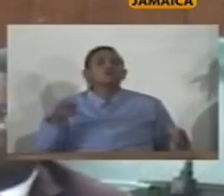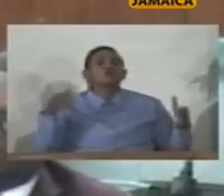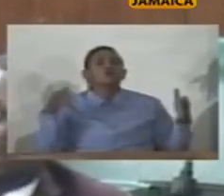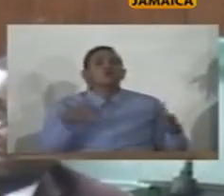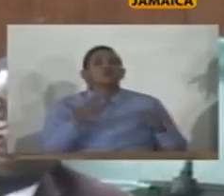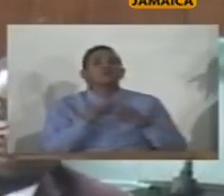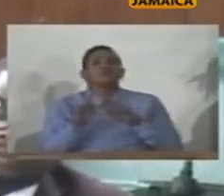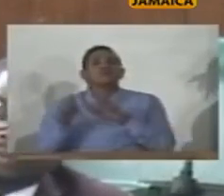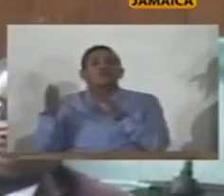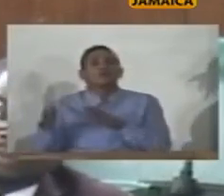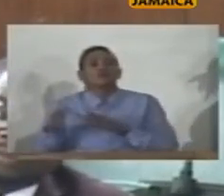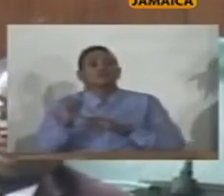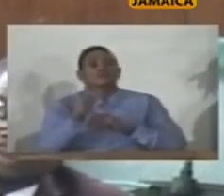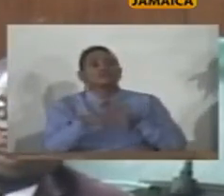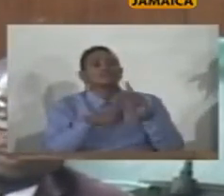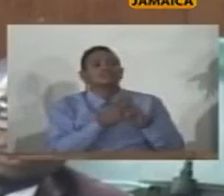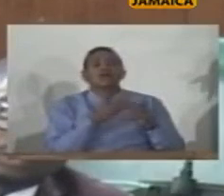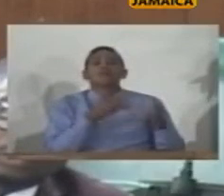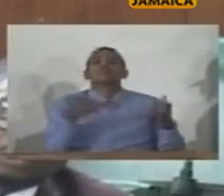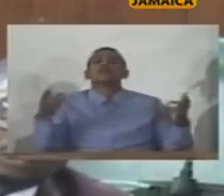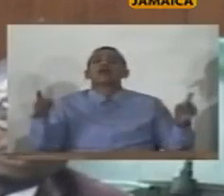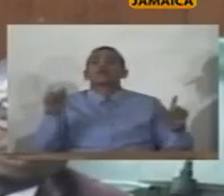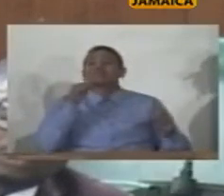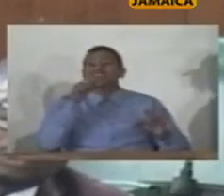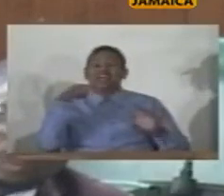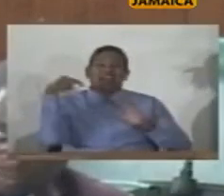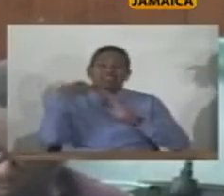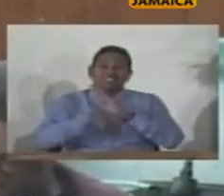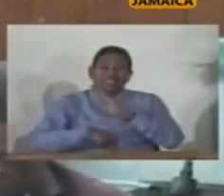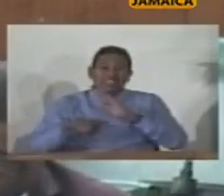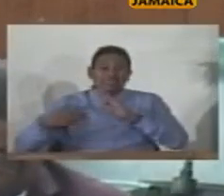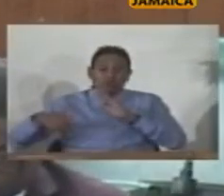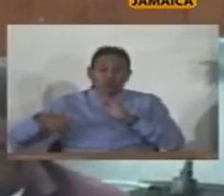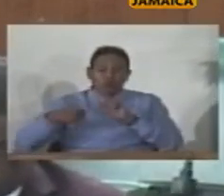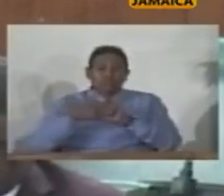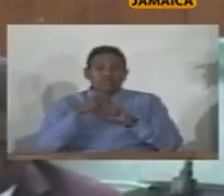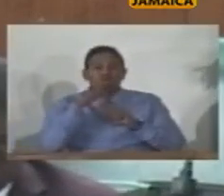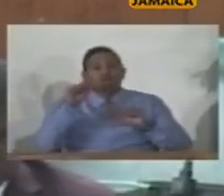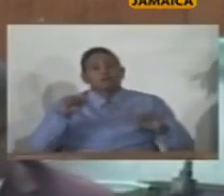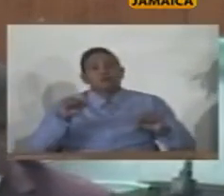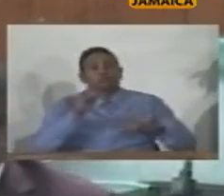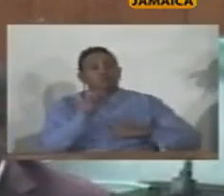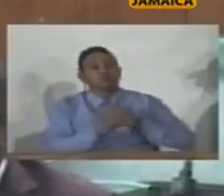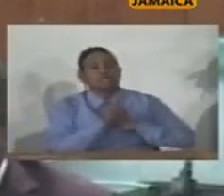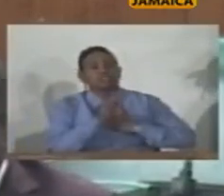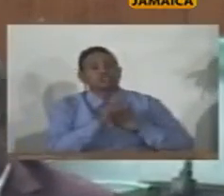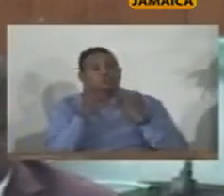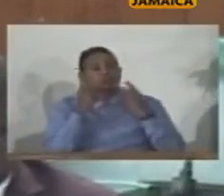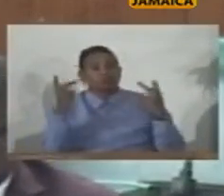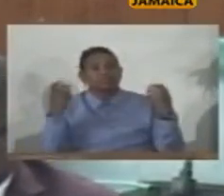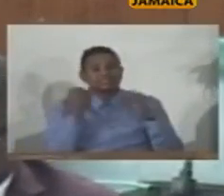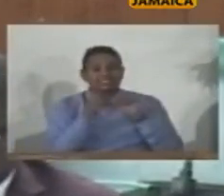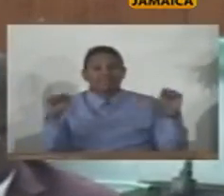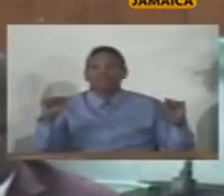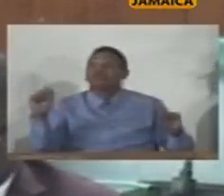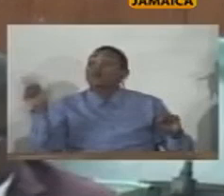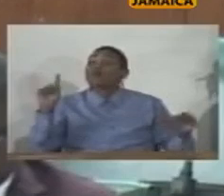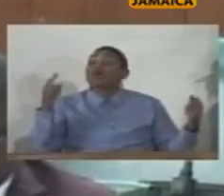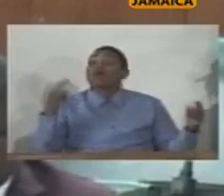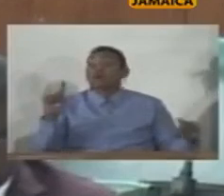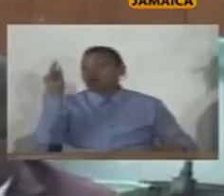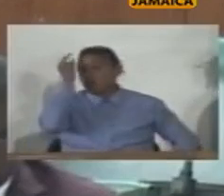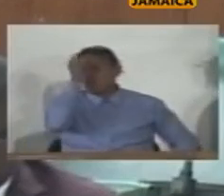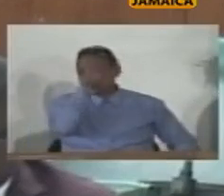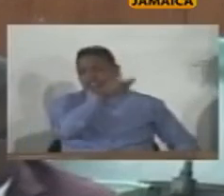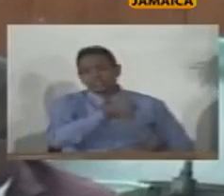persons of such nature and on so extensive a scale as to be likely to endanger the public safety. And whereas the Governor General